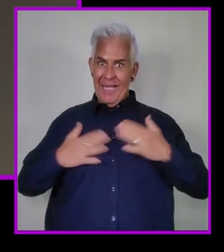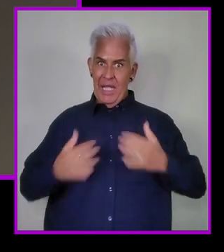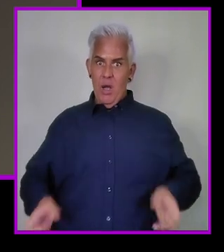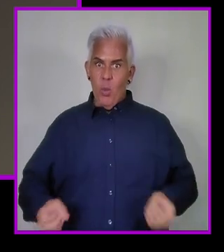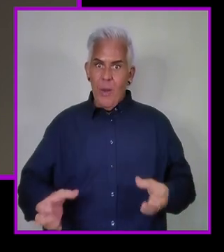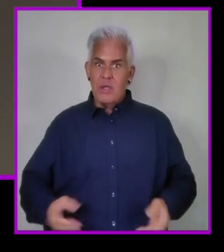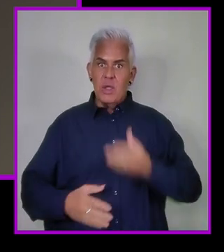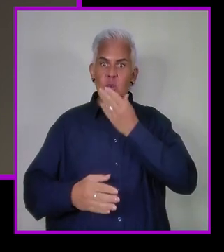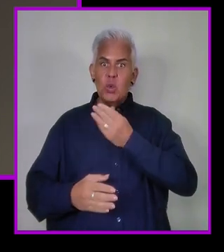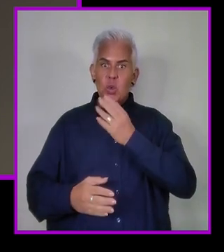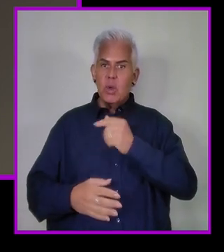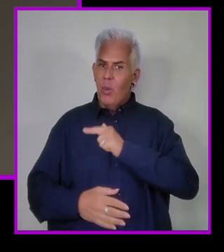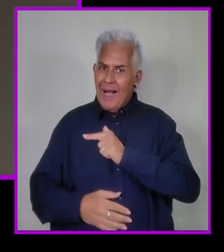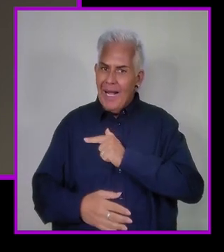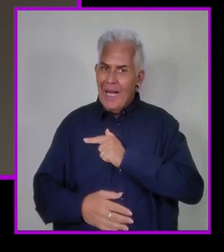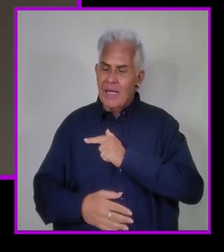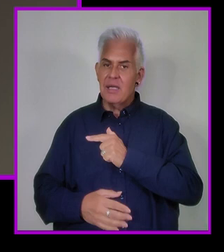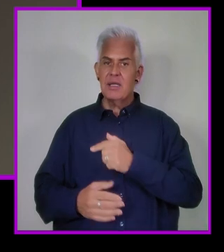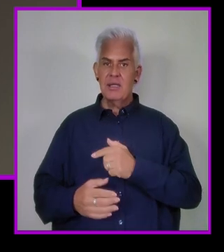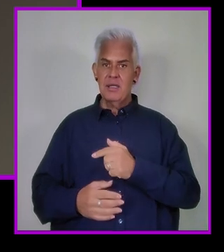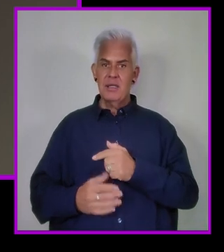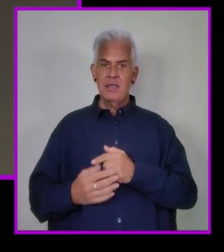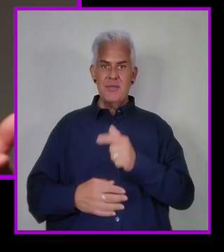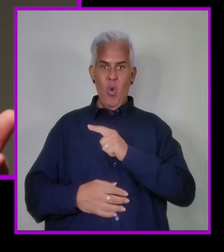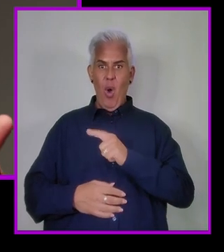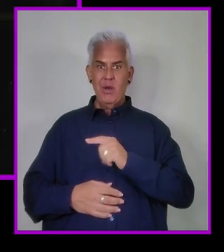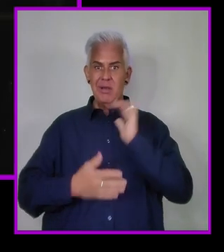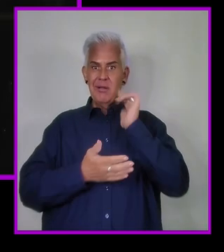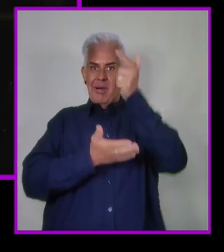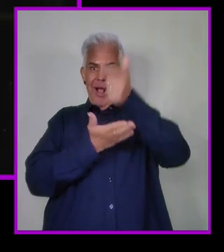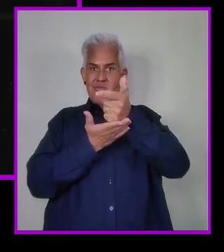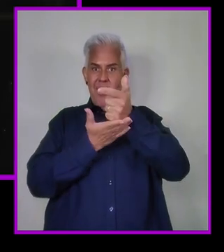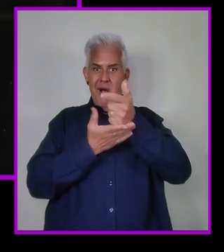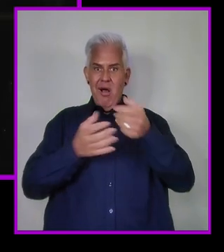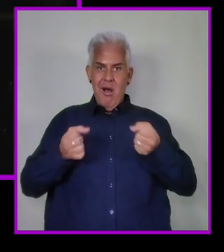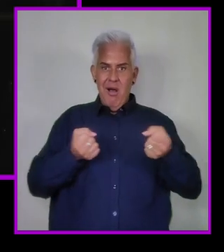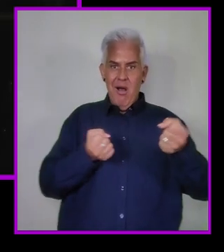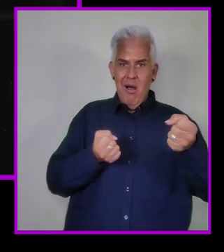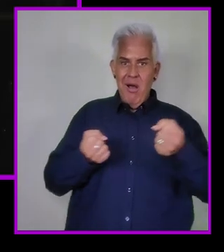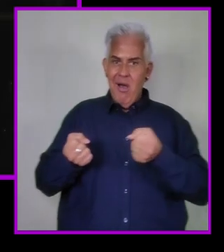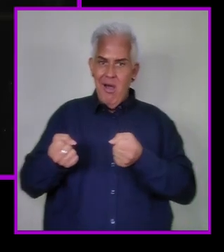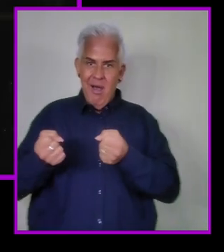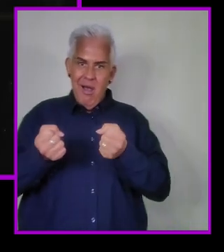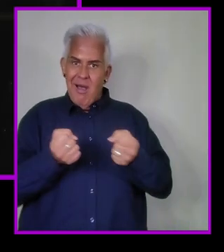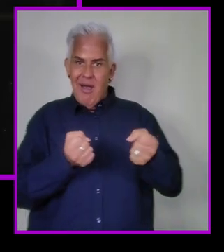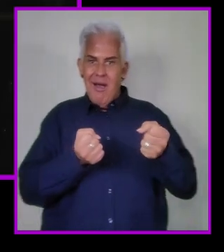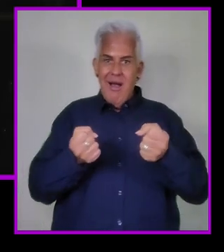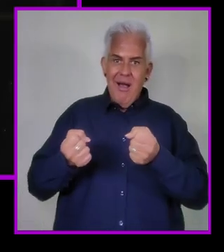wheelchair user. And of course, they had to be accessible because of the cameras. We were all moved around on huge pads at that